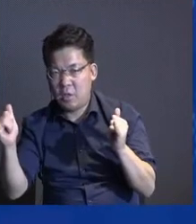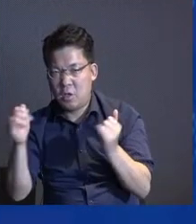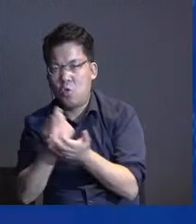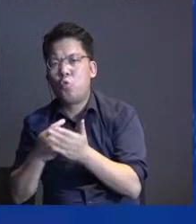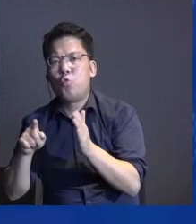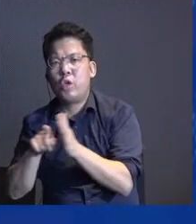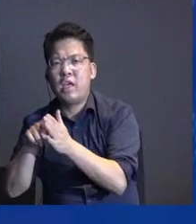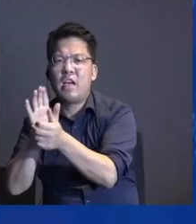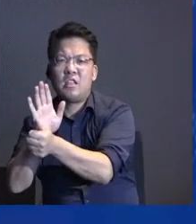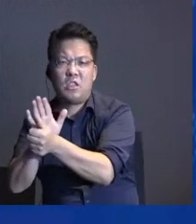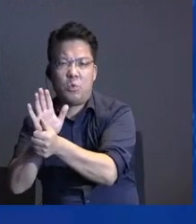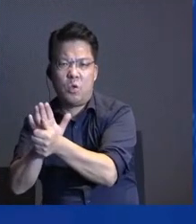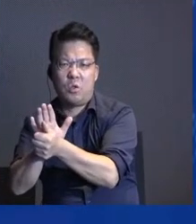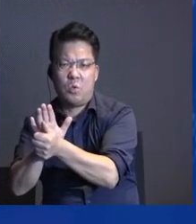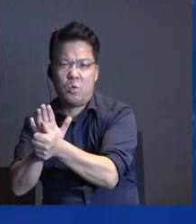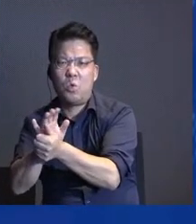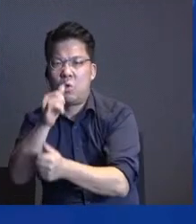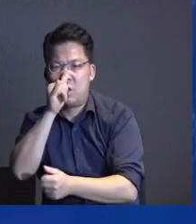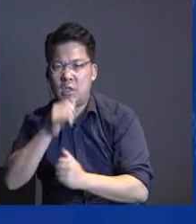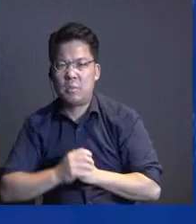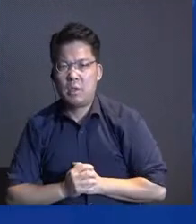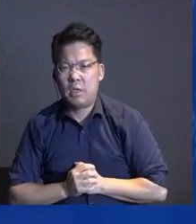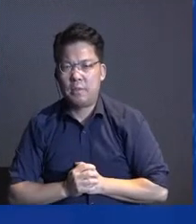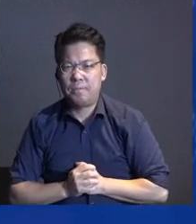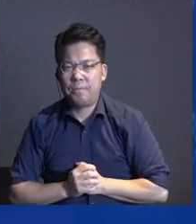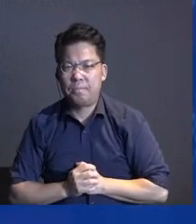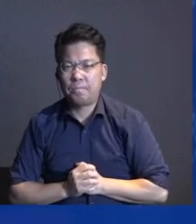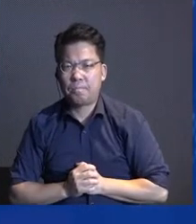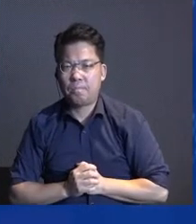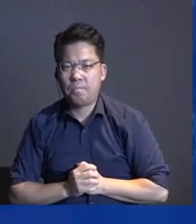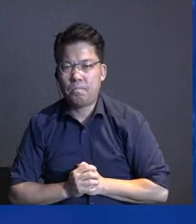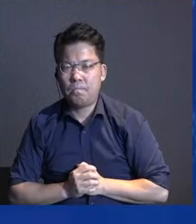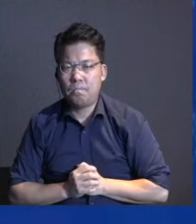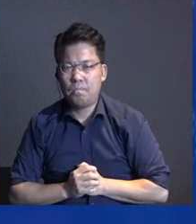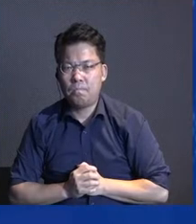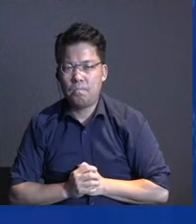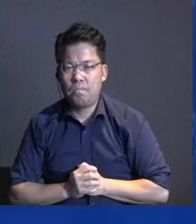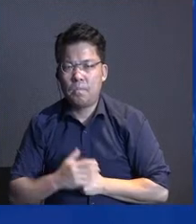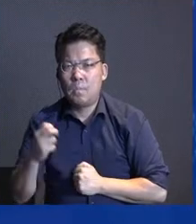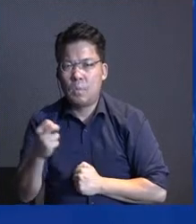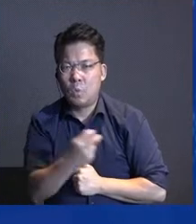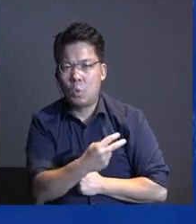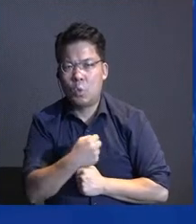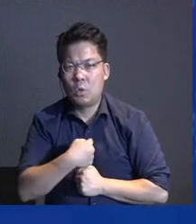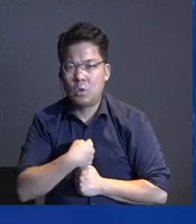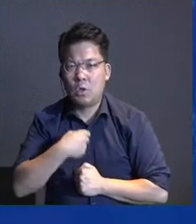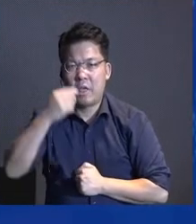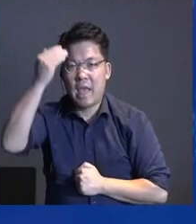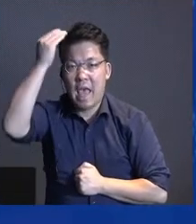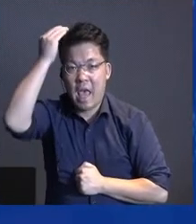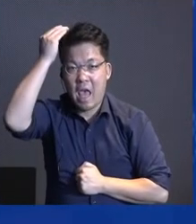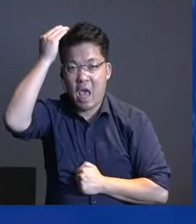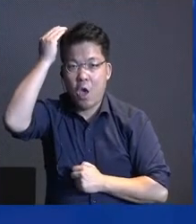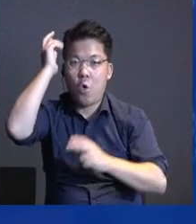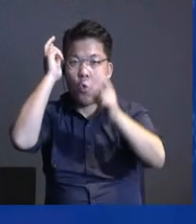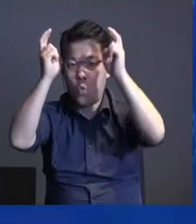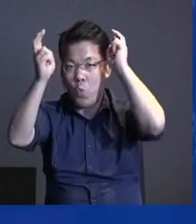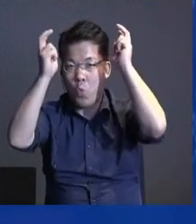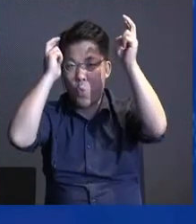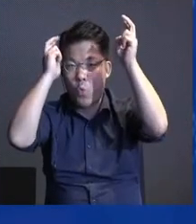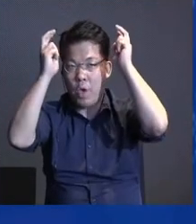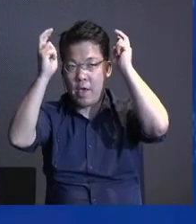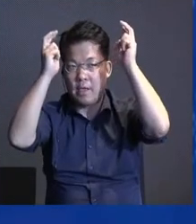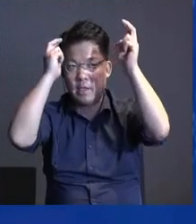And members do participate in ADA campaign of HelpAge International, which is an advocacy activity